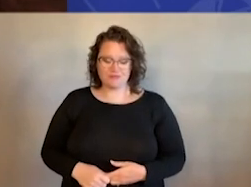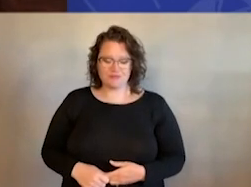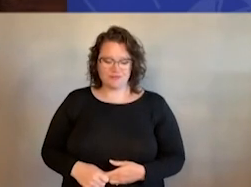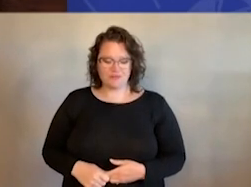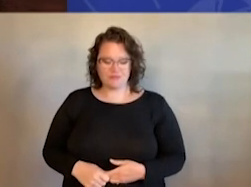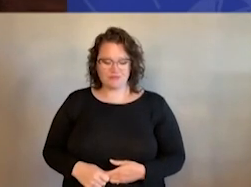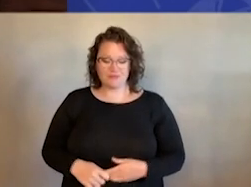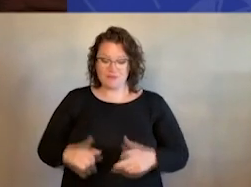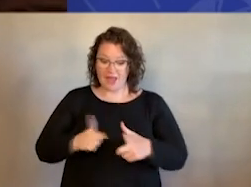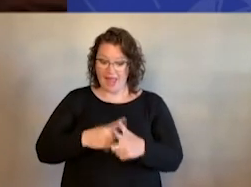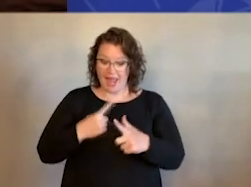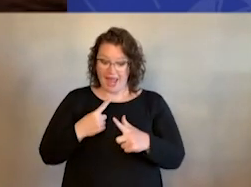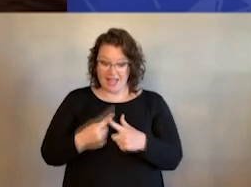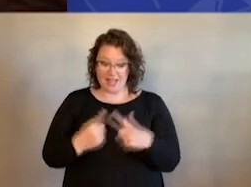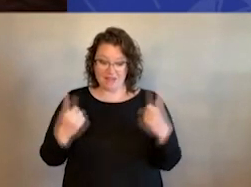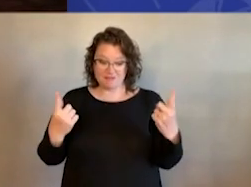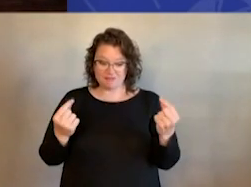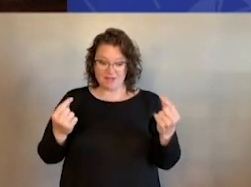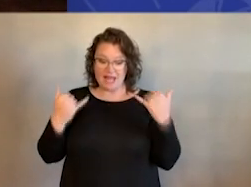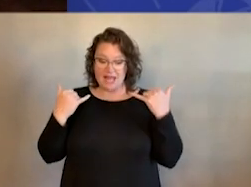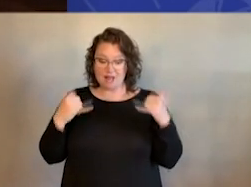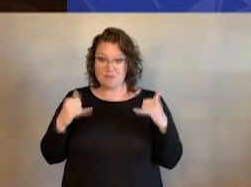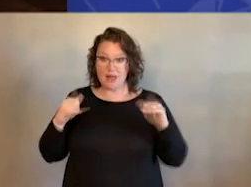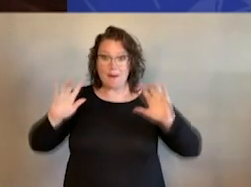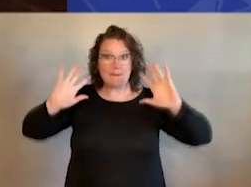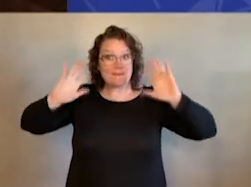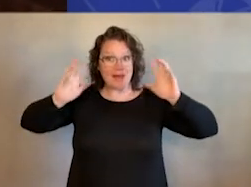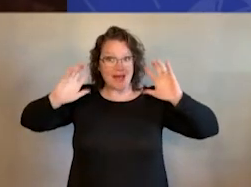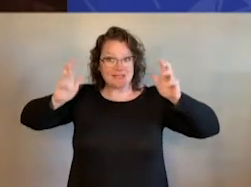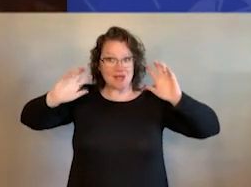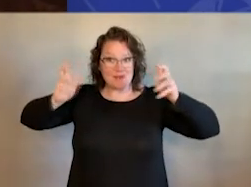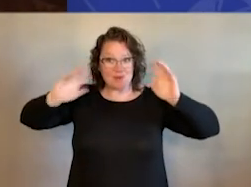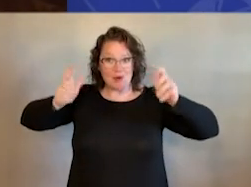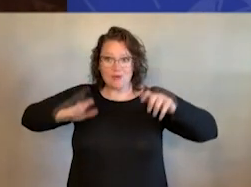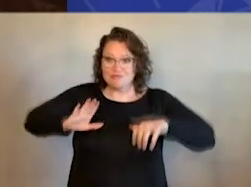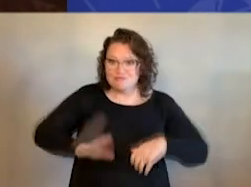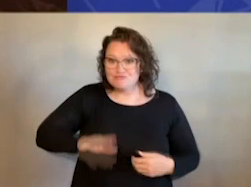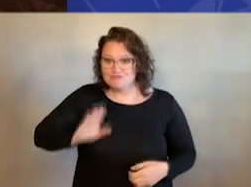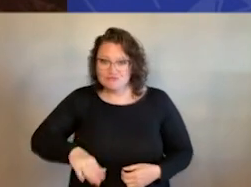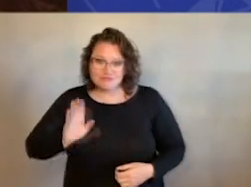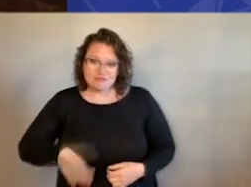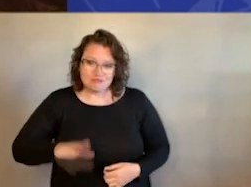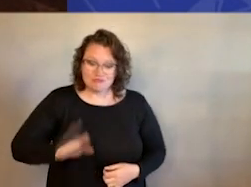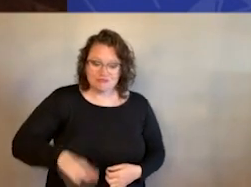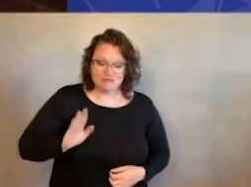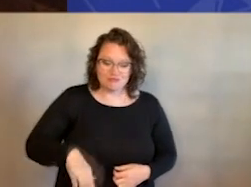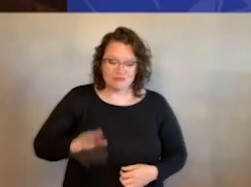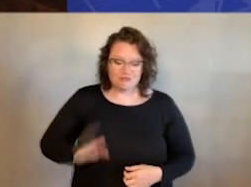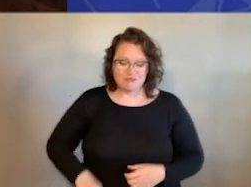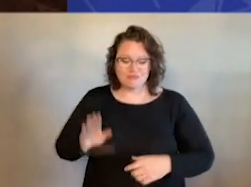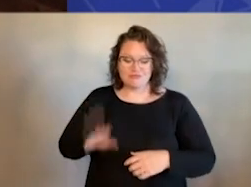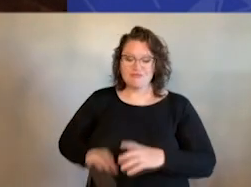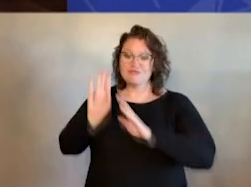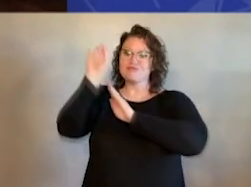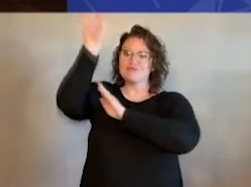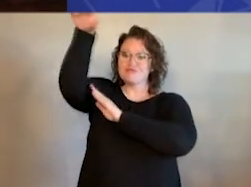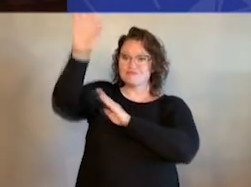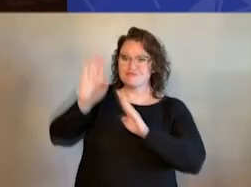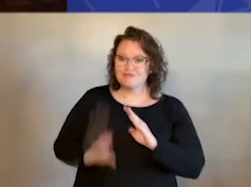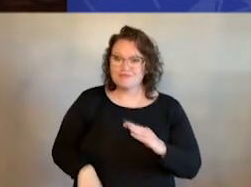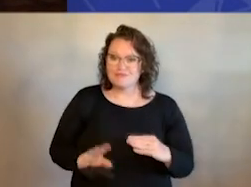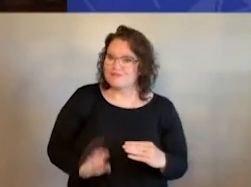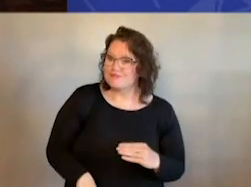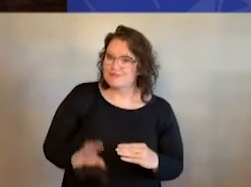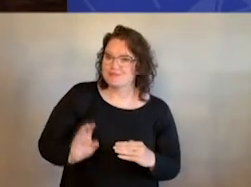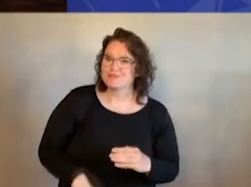serve. And then let's play a little basketball. Dribble, dribble, step and shoot. Dribble, dribble,